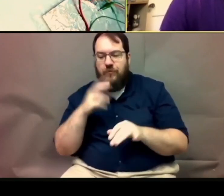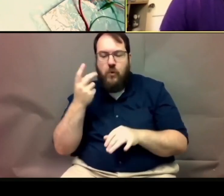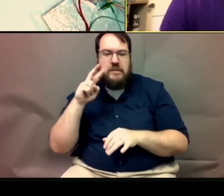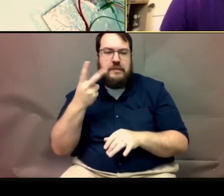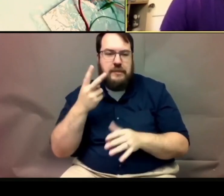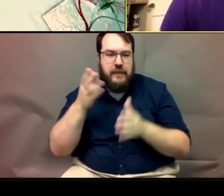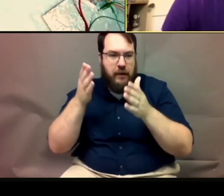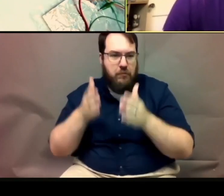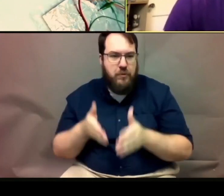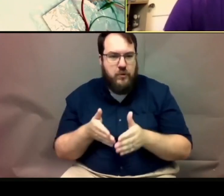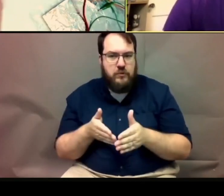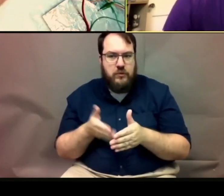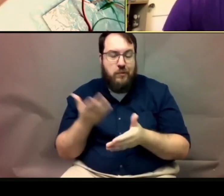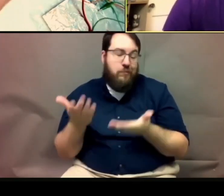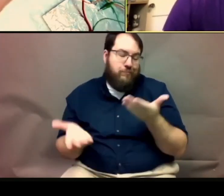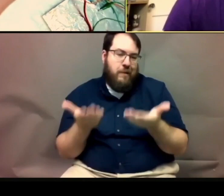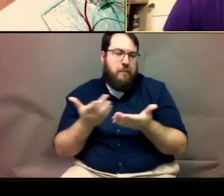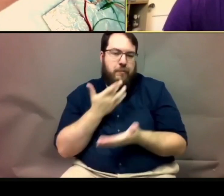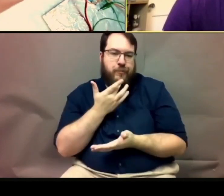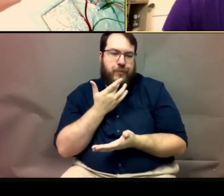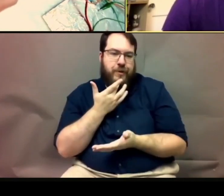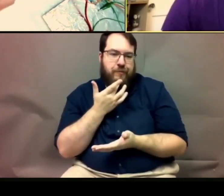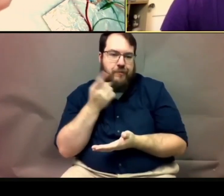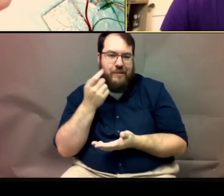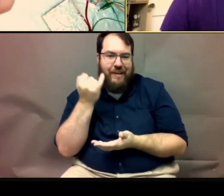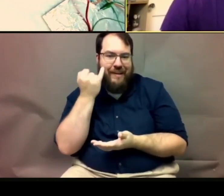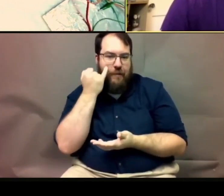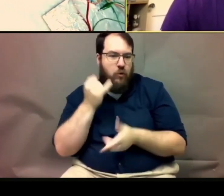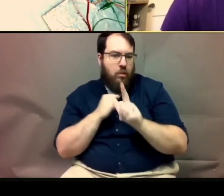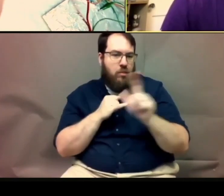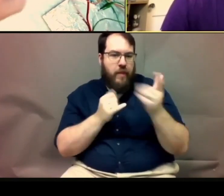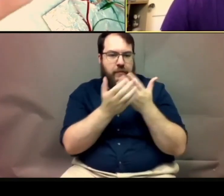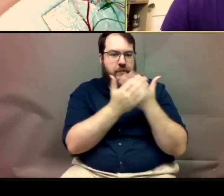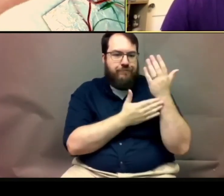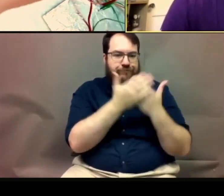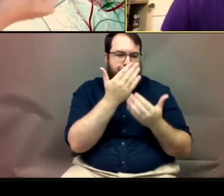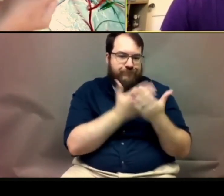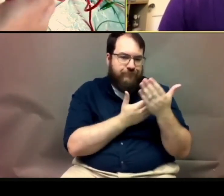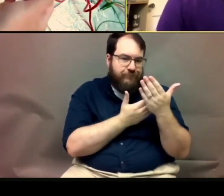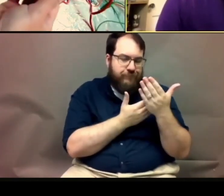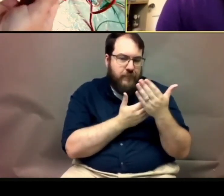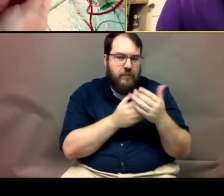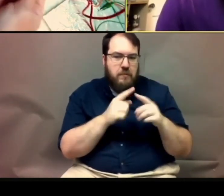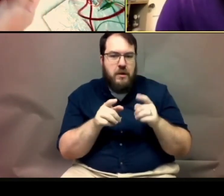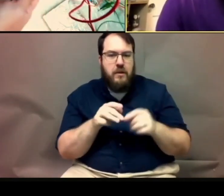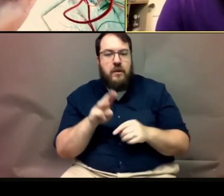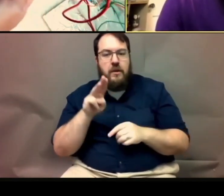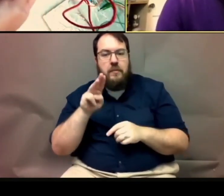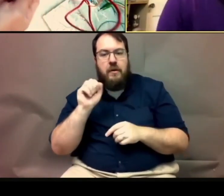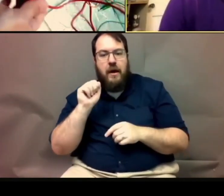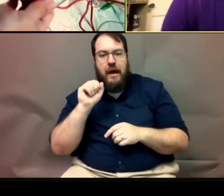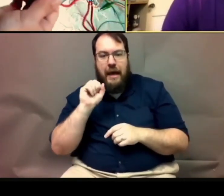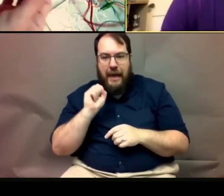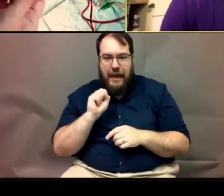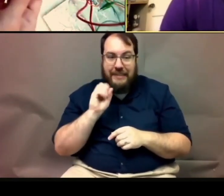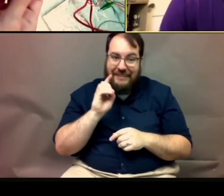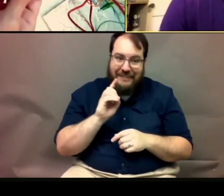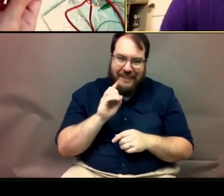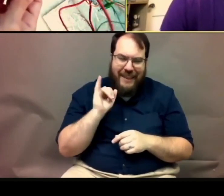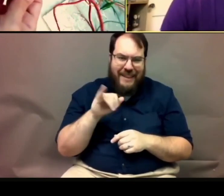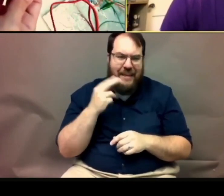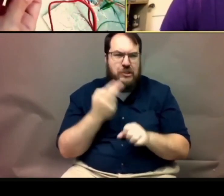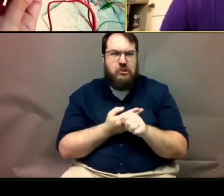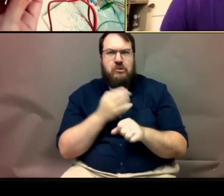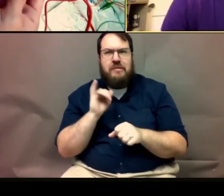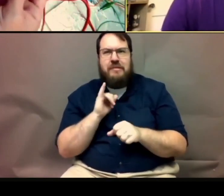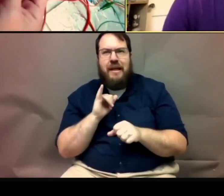just for preference for your left hand. But the WASD combination is used kind of like